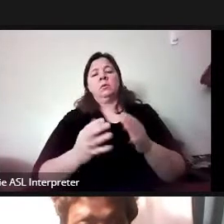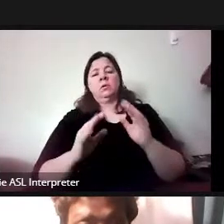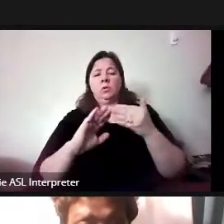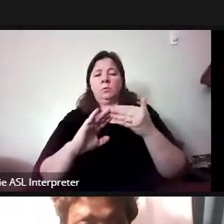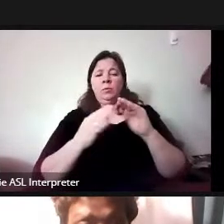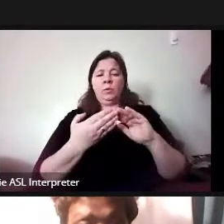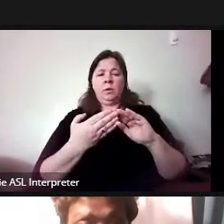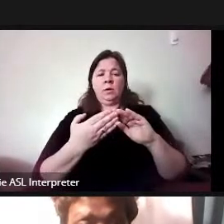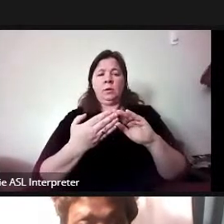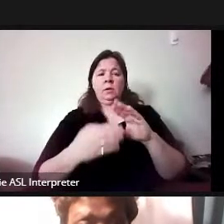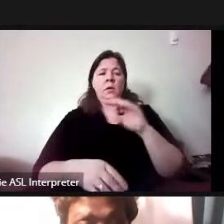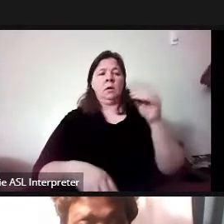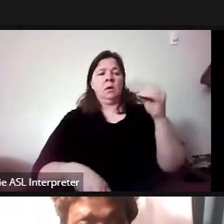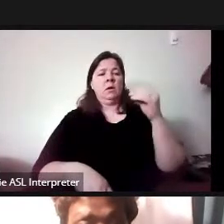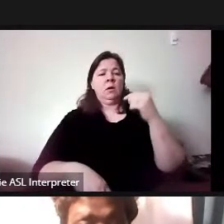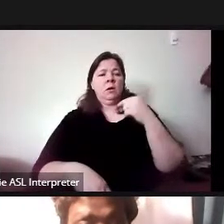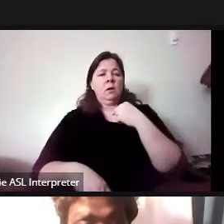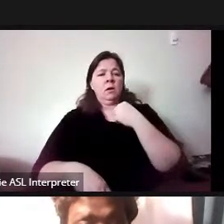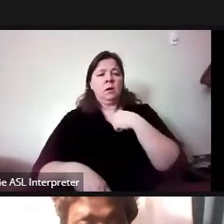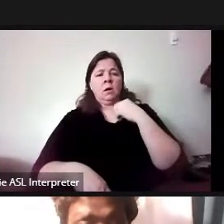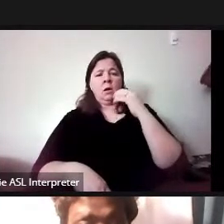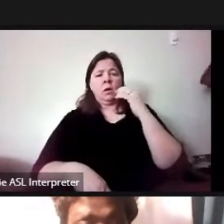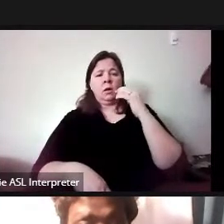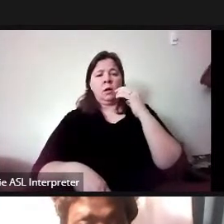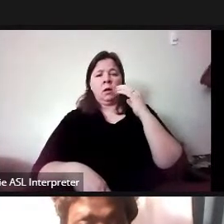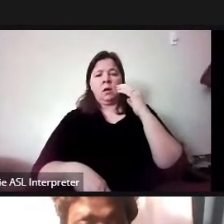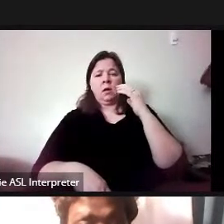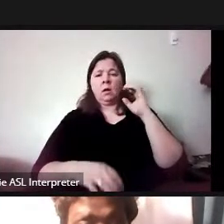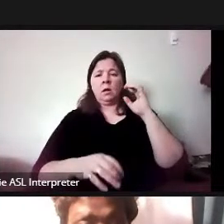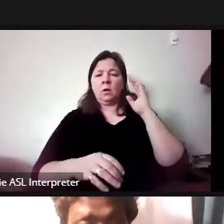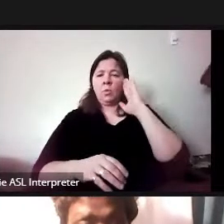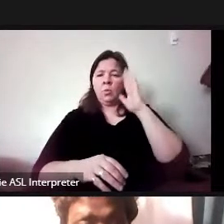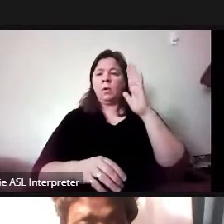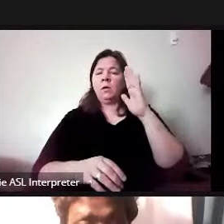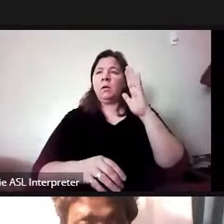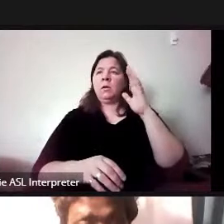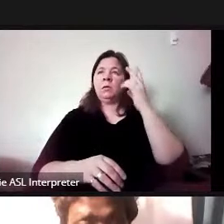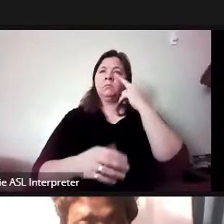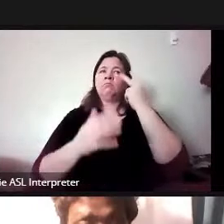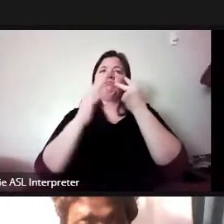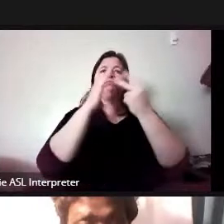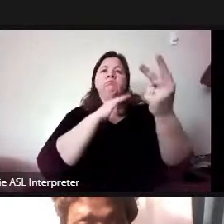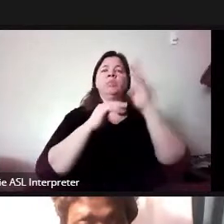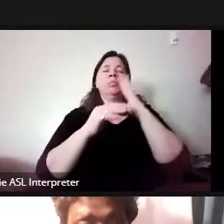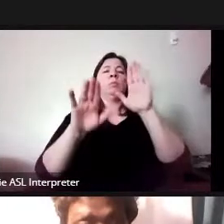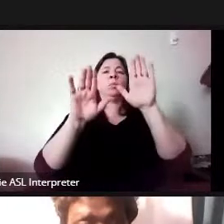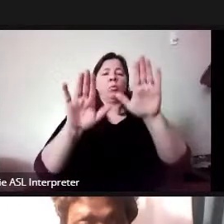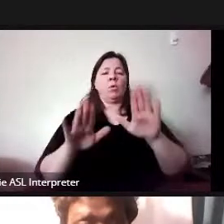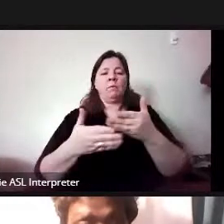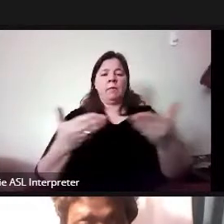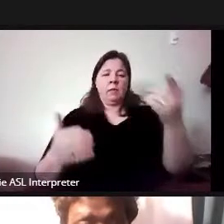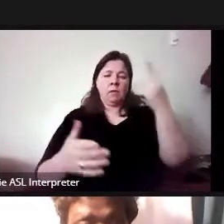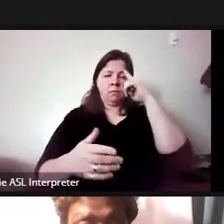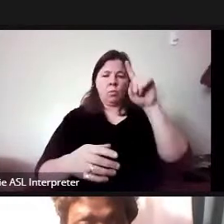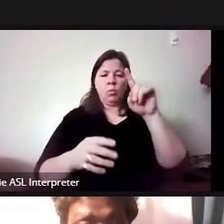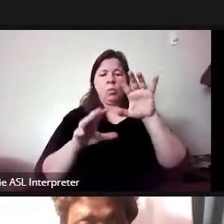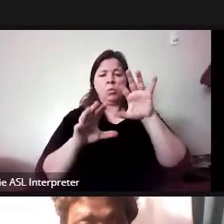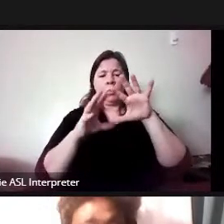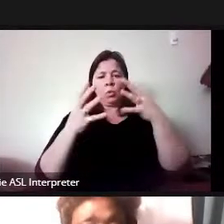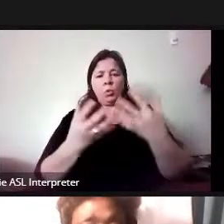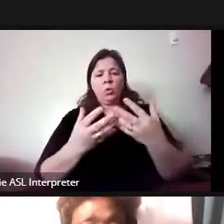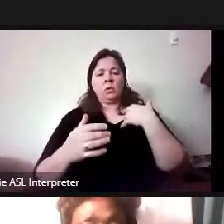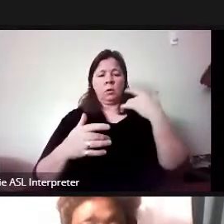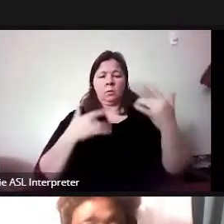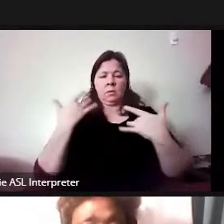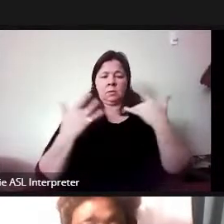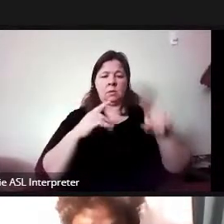community that I believe is going to be doing some great things for the world, and I'm super excited